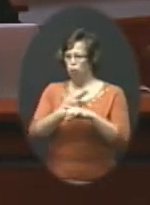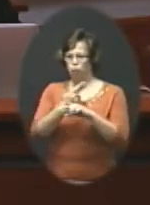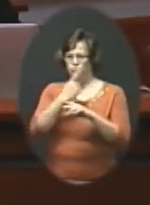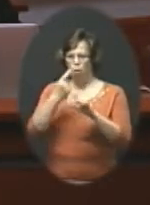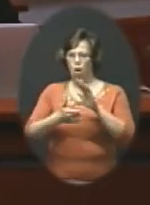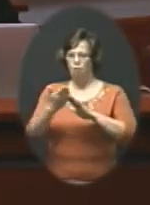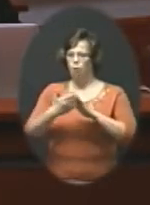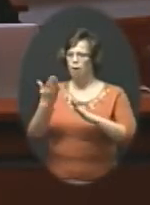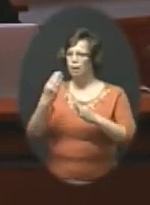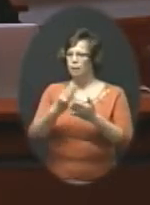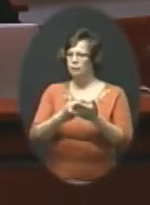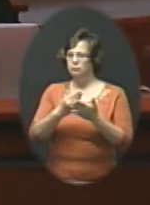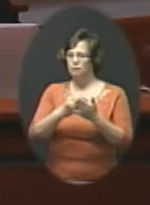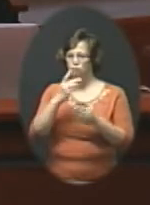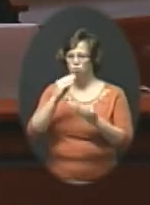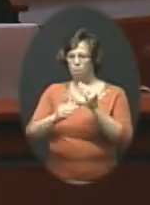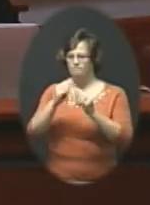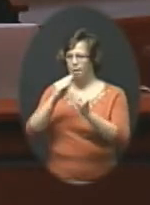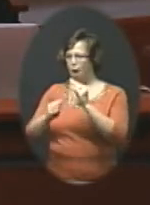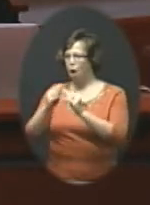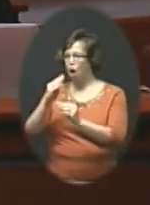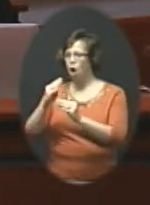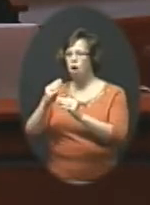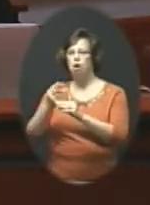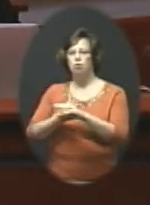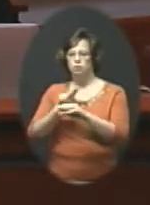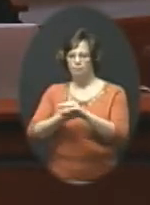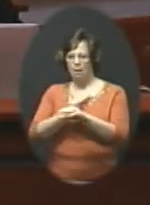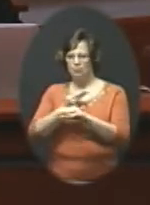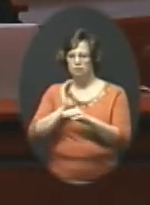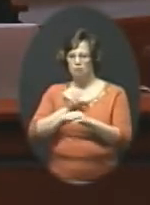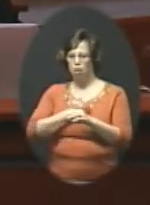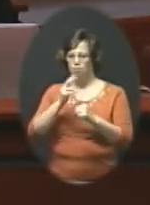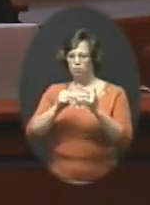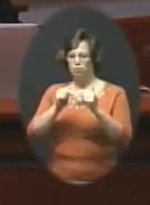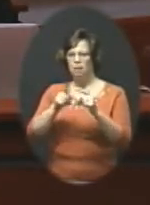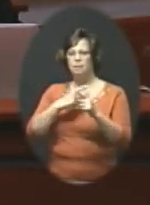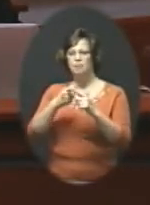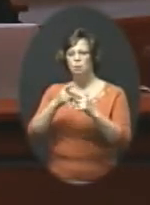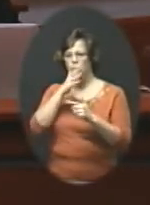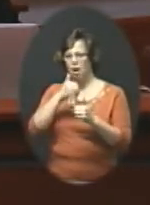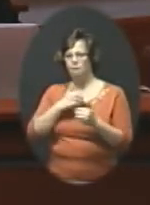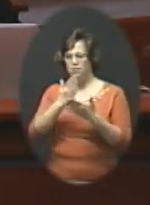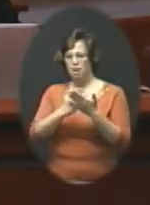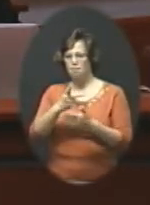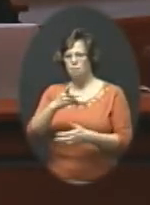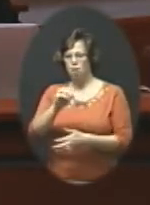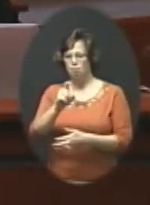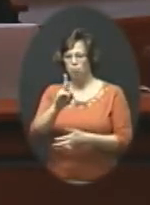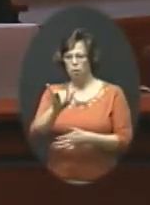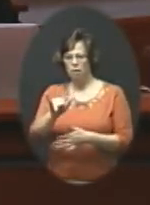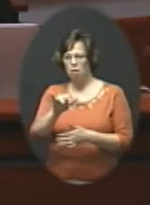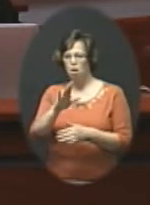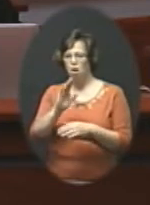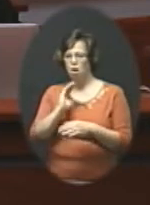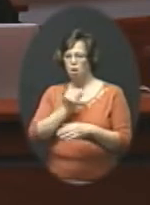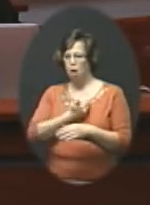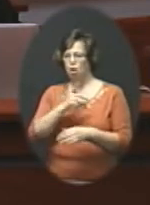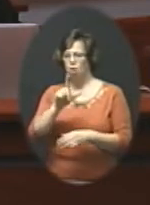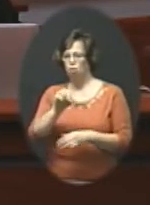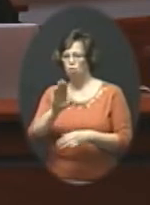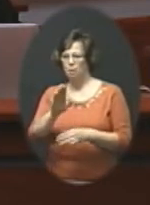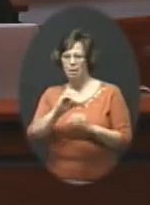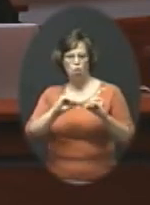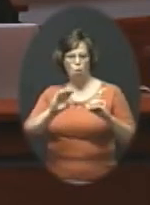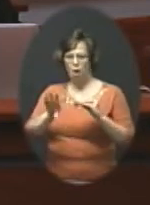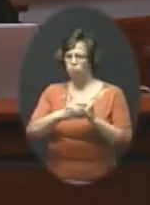expenses. That's just for repair and maintenance, equipping our buildings. And then we would get some property relief on our LOB. No additional money,